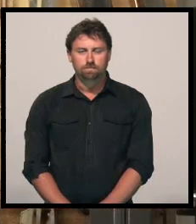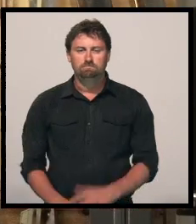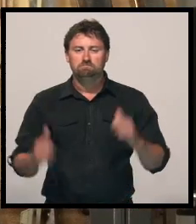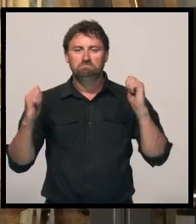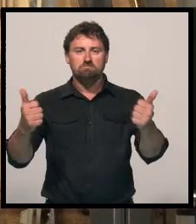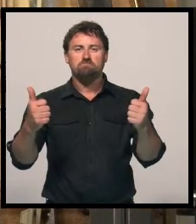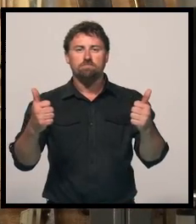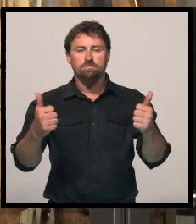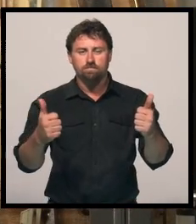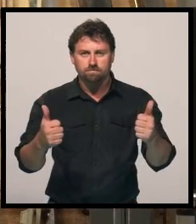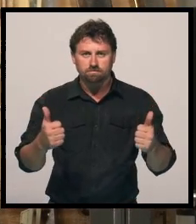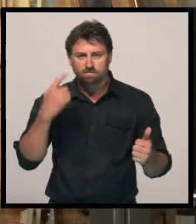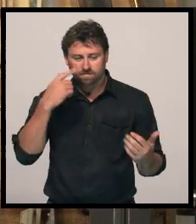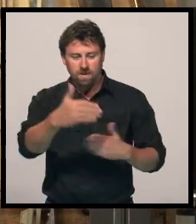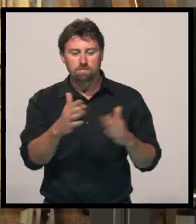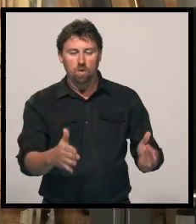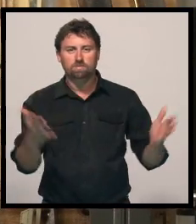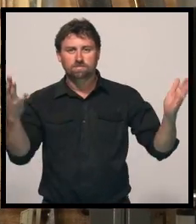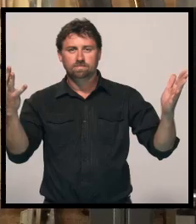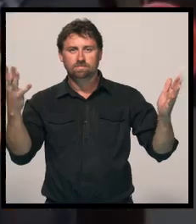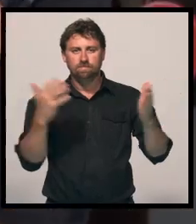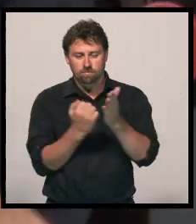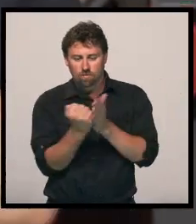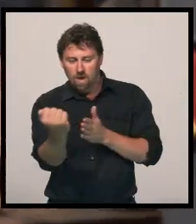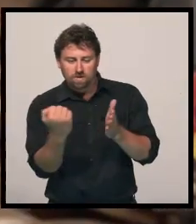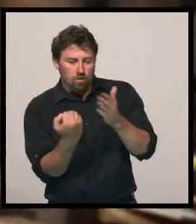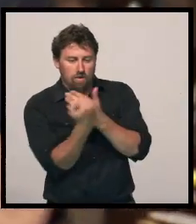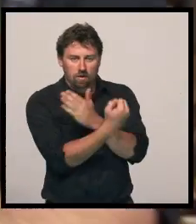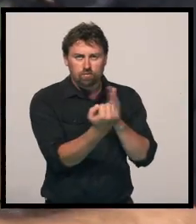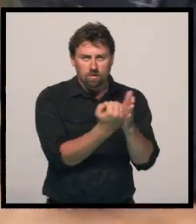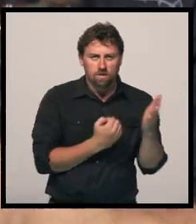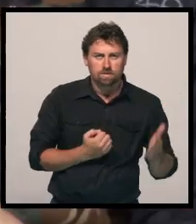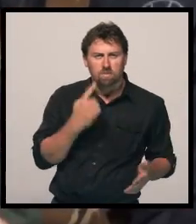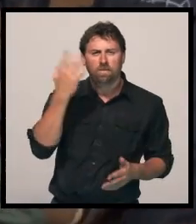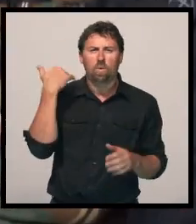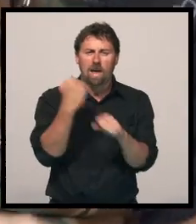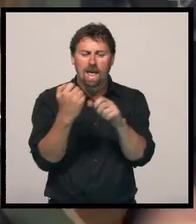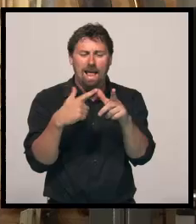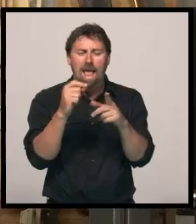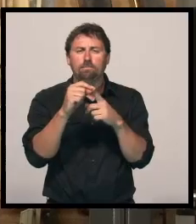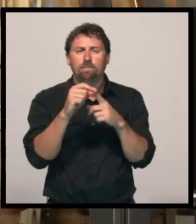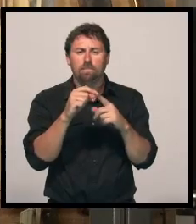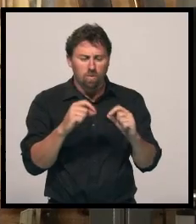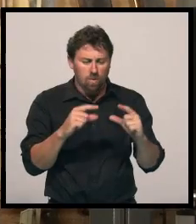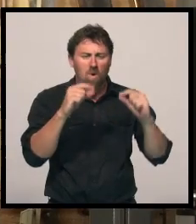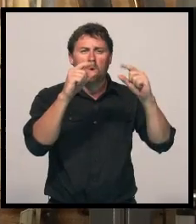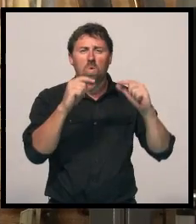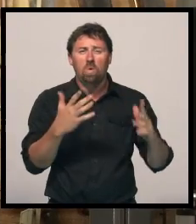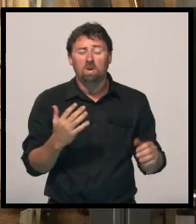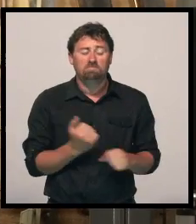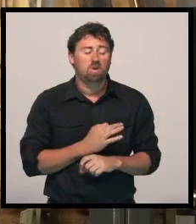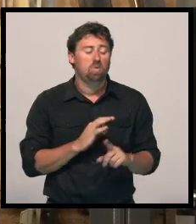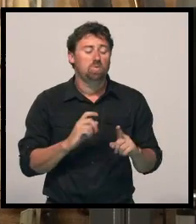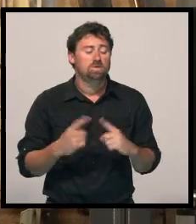Okay, there's the box, all routed. And you see those gaps that we had in the bottom and the top? It really doesn't make any